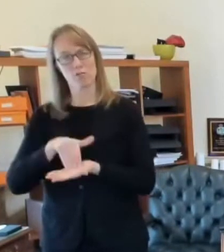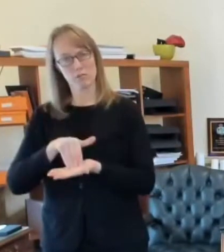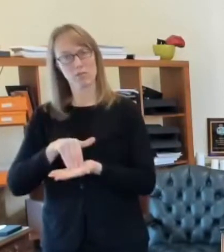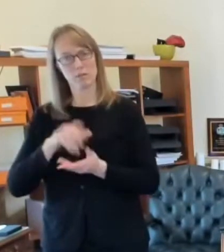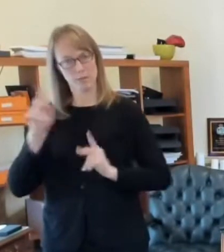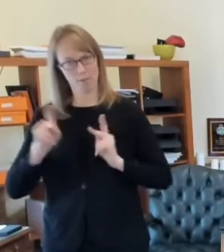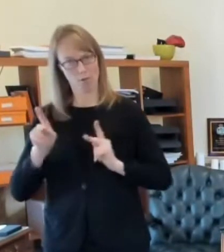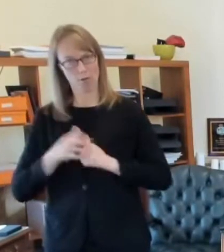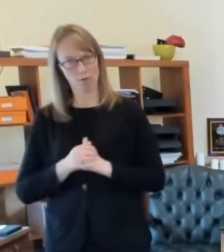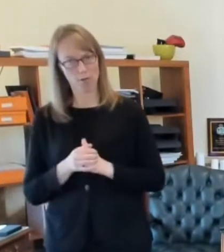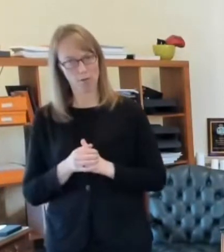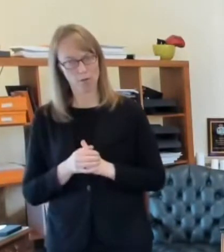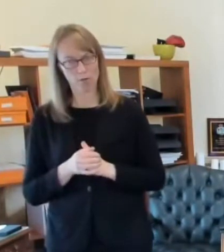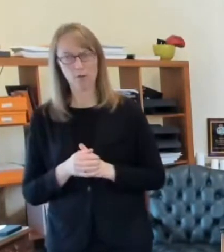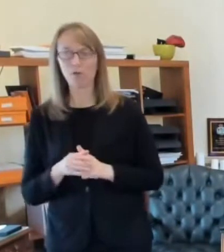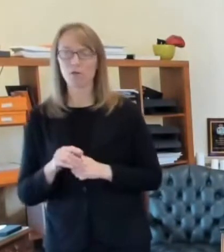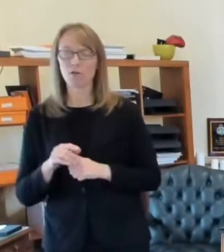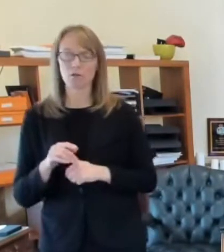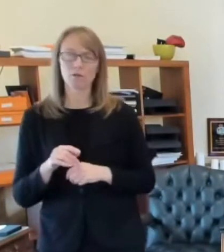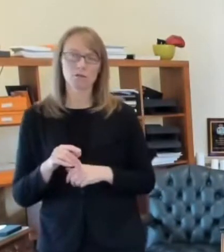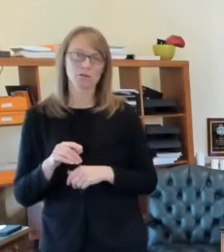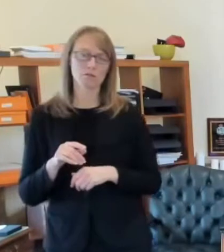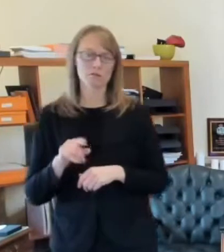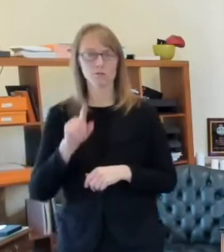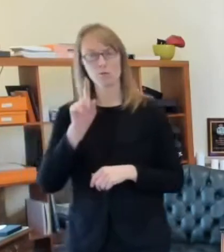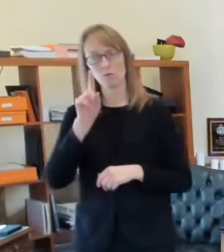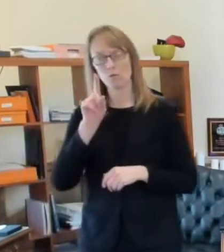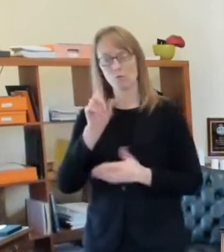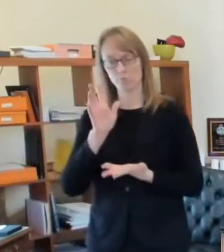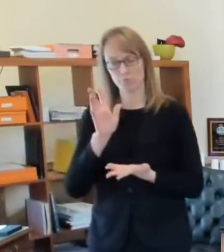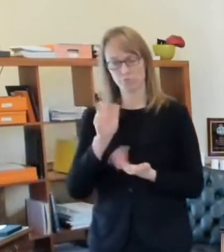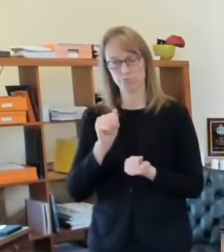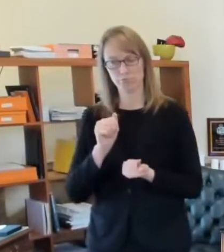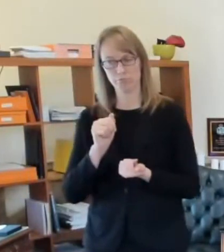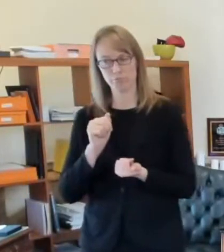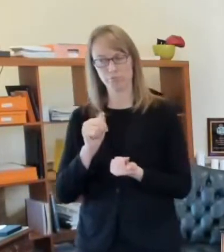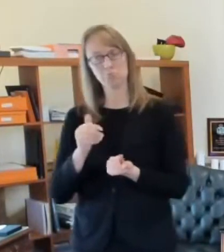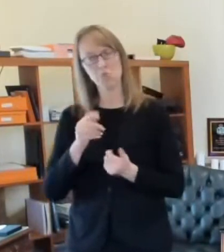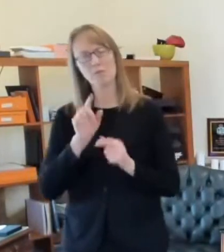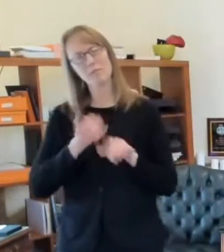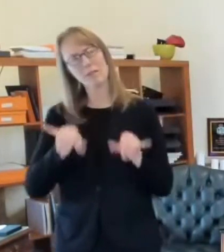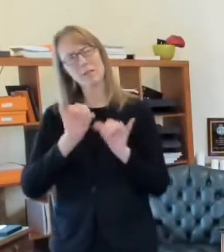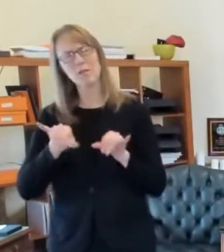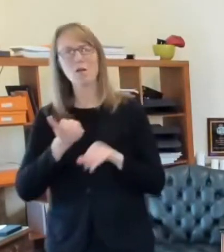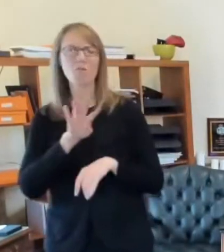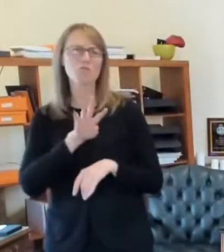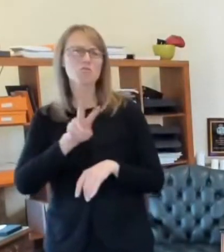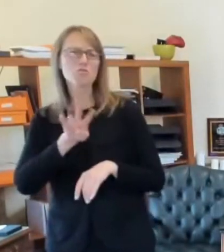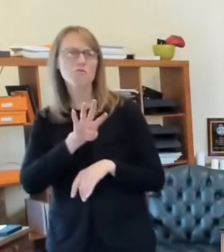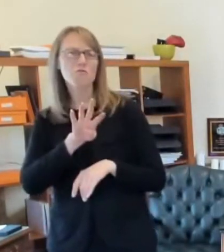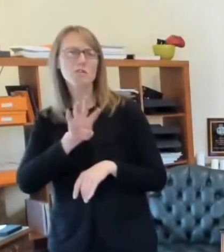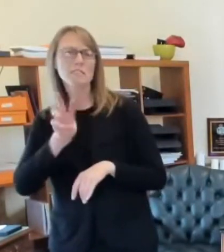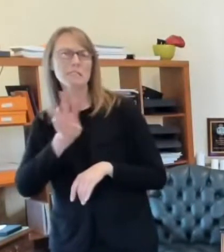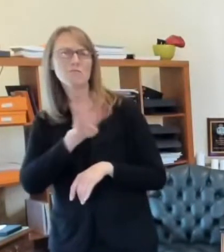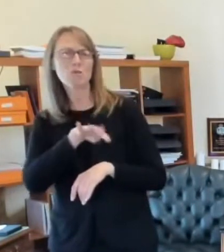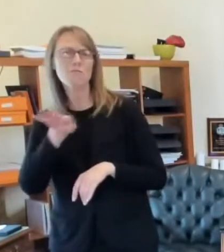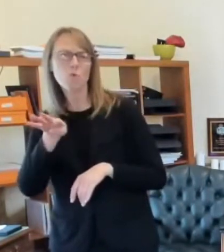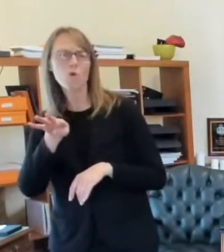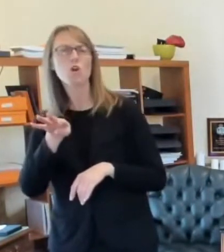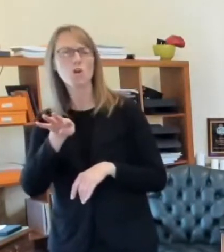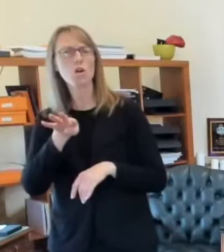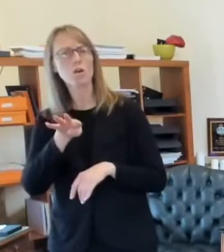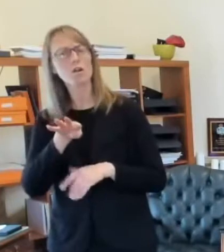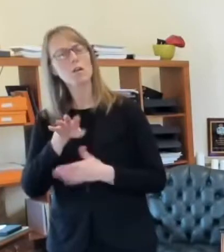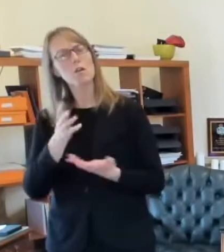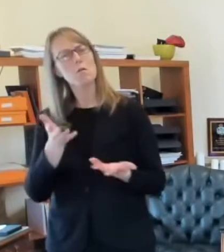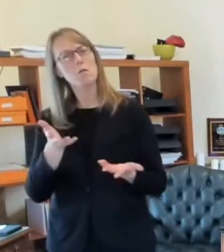for us over the last few weeks. It was 42, 42, 46, 44 right now, so